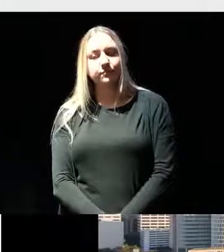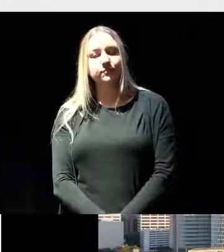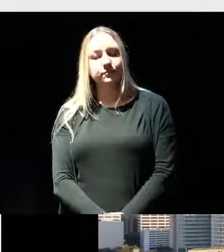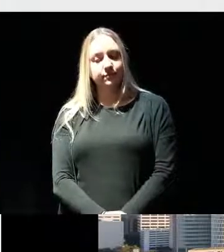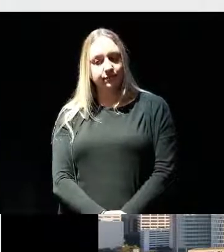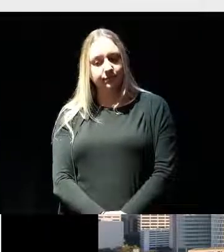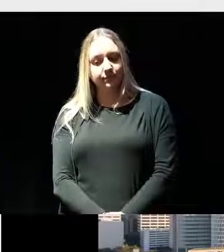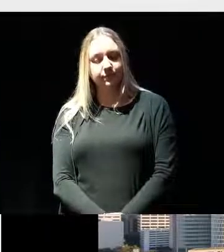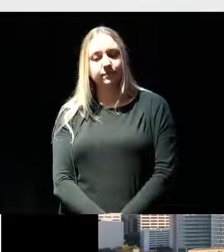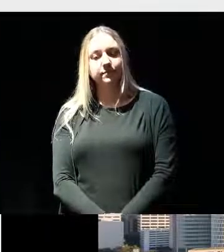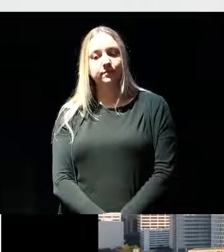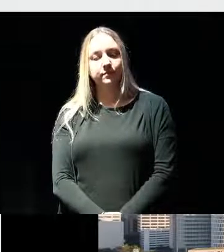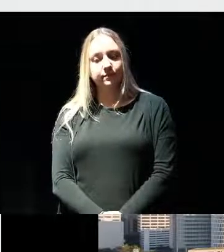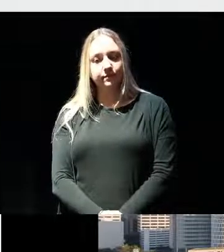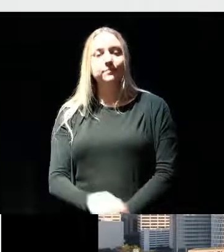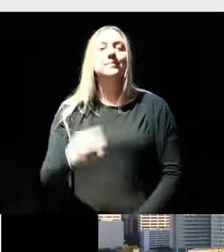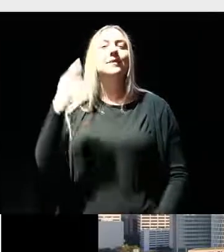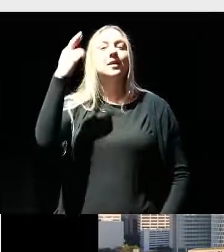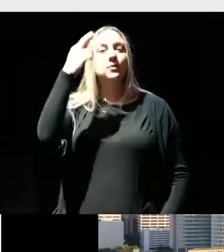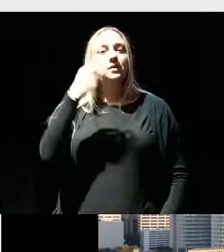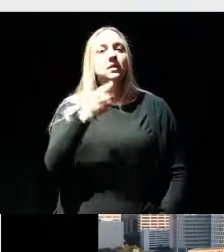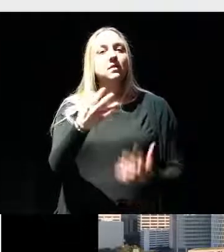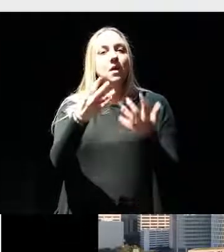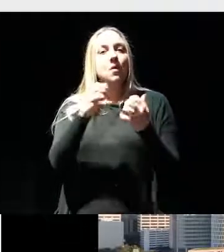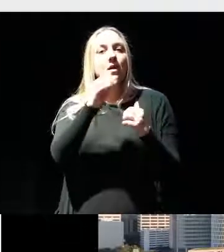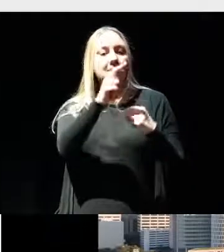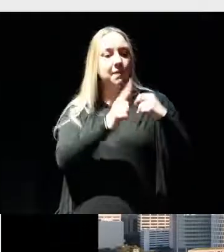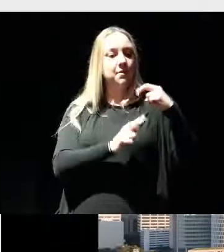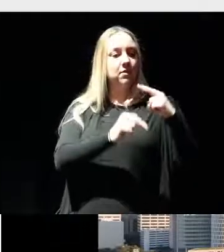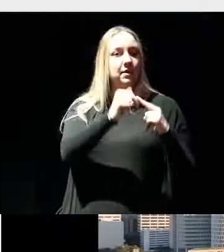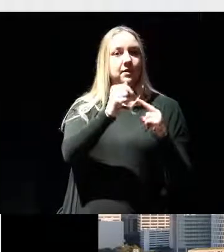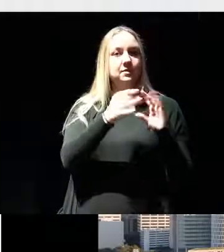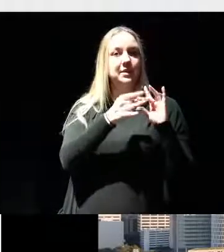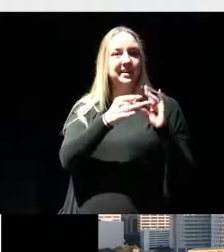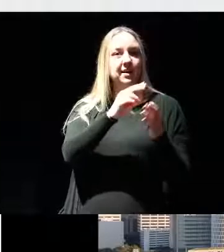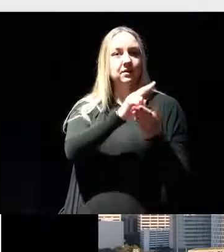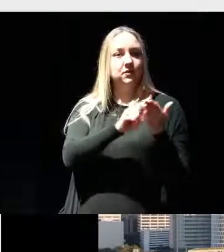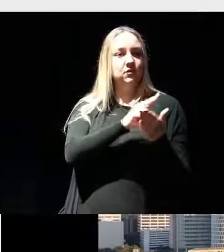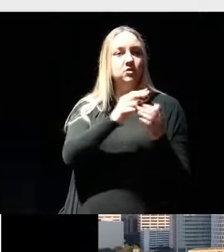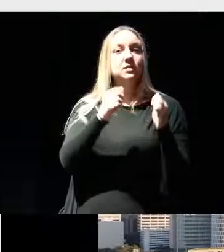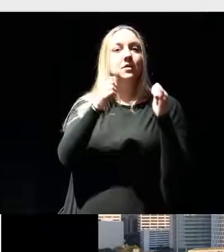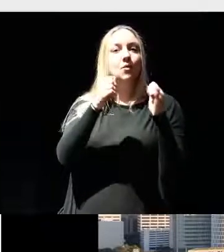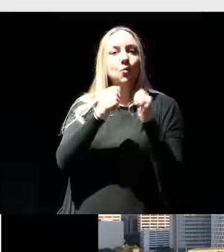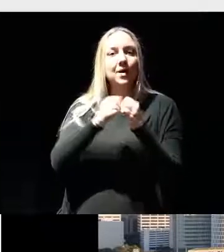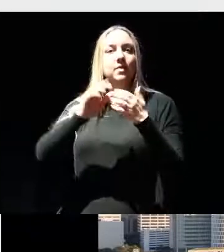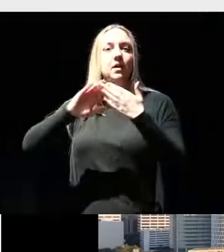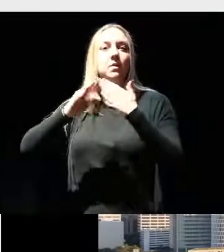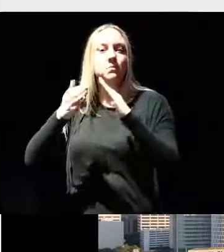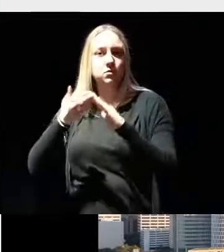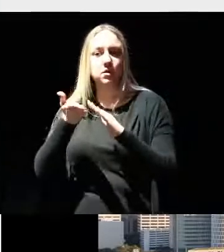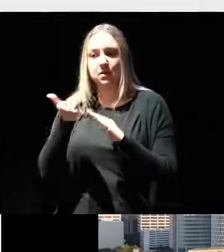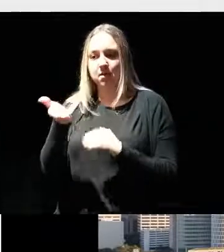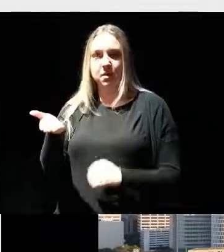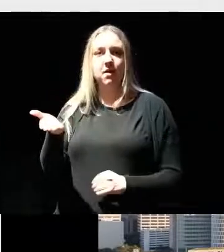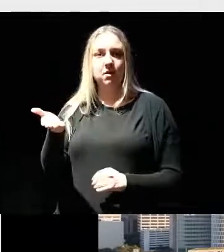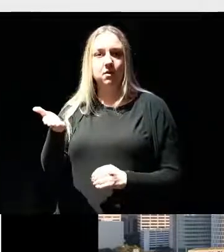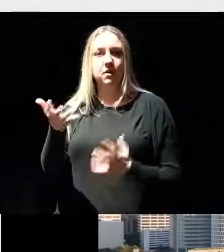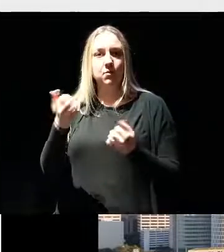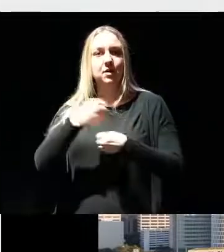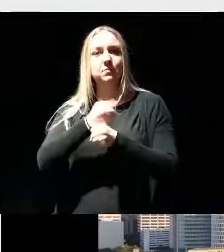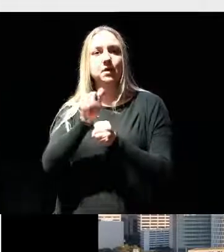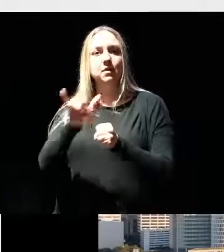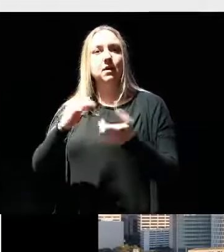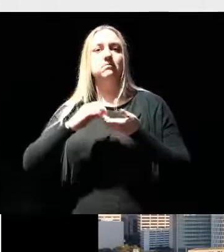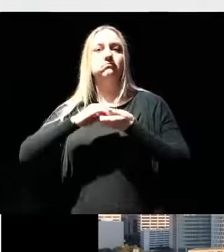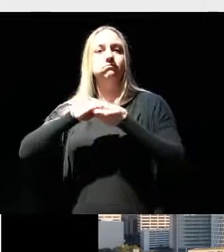Rice to the community in Houston, the community in Texas, and really nationally and